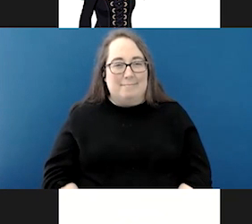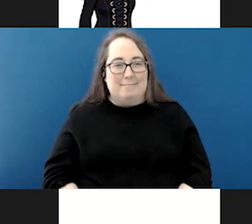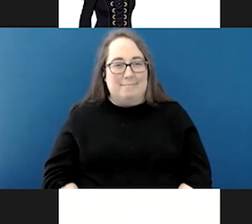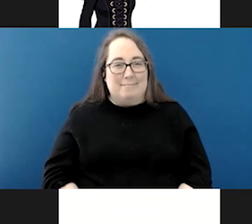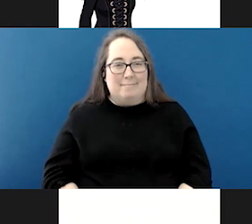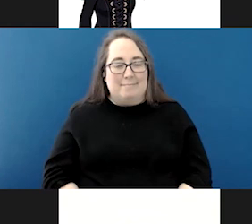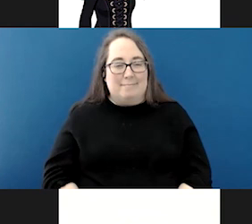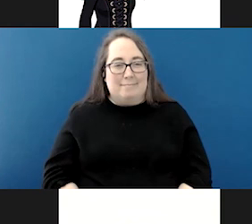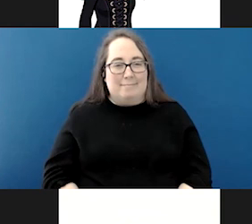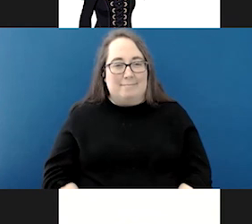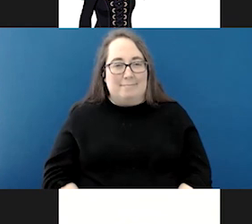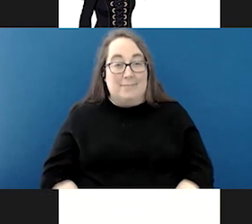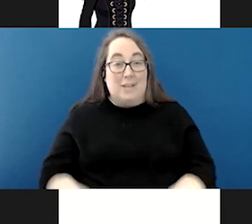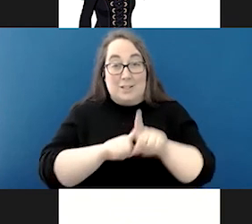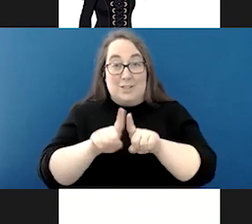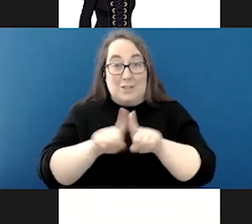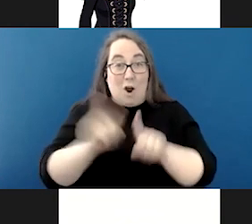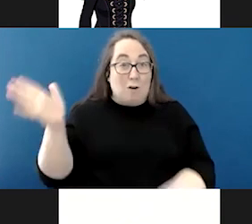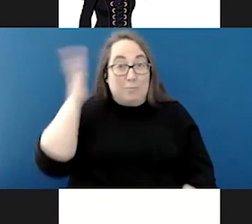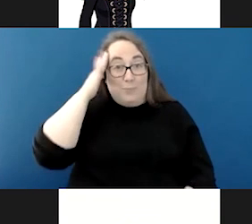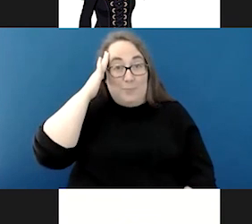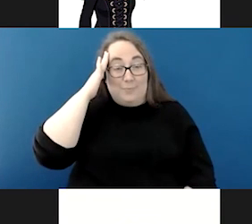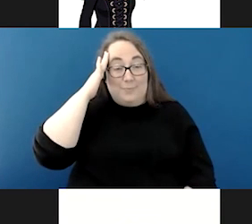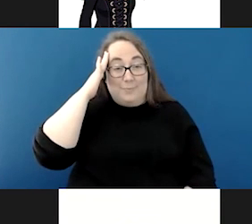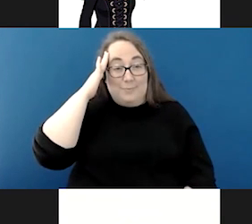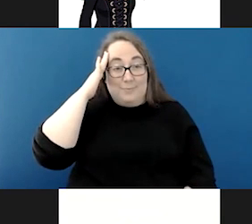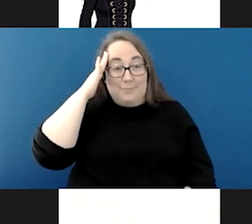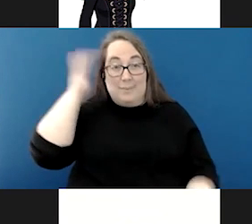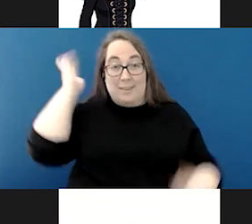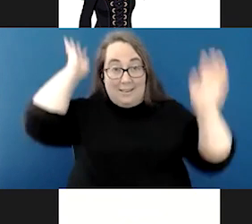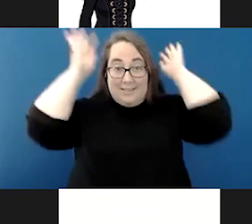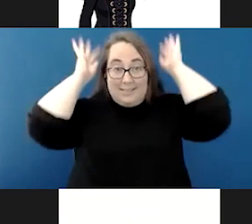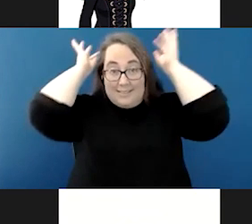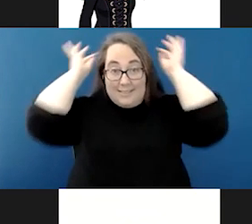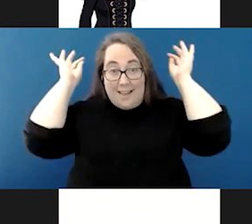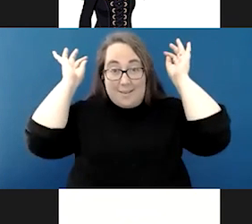So we have on our star. I'm gonna retie it.